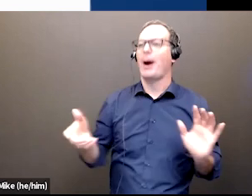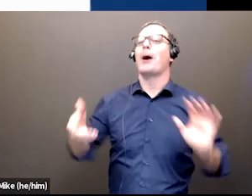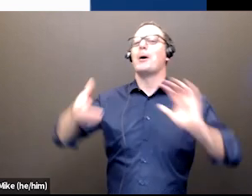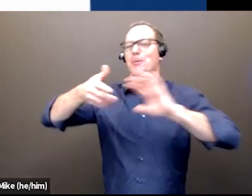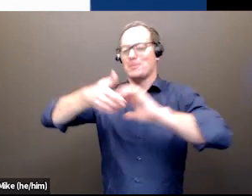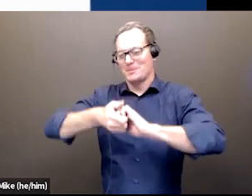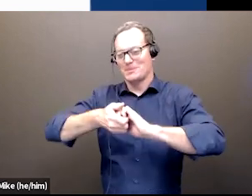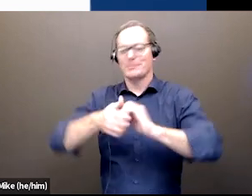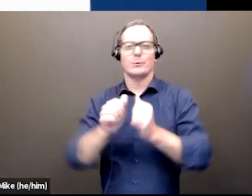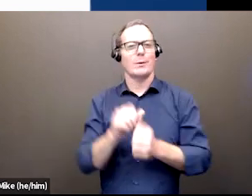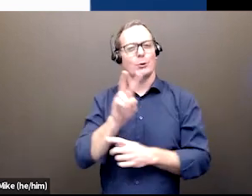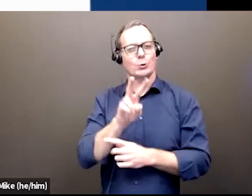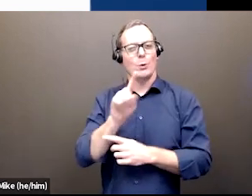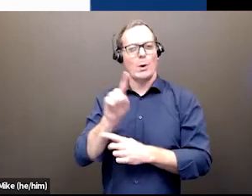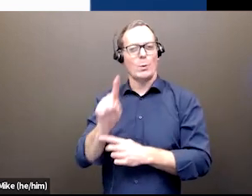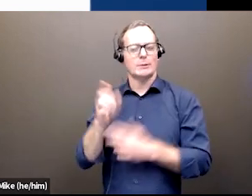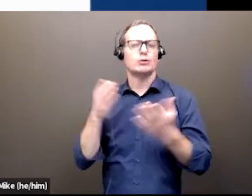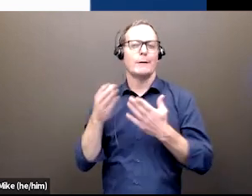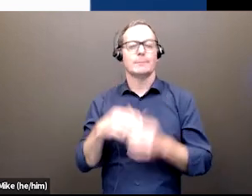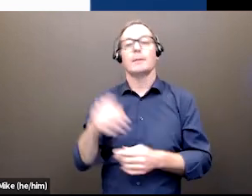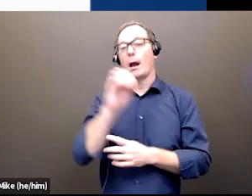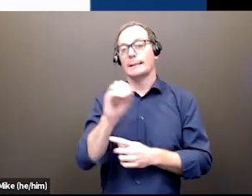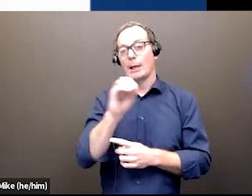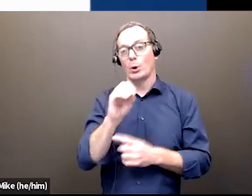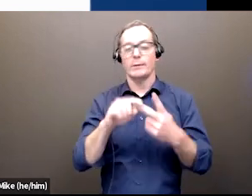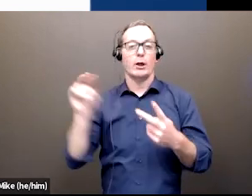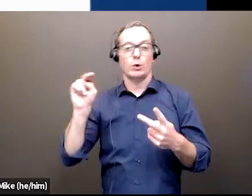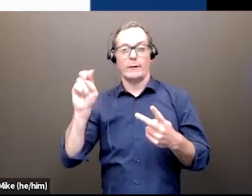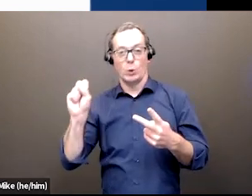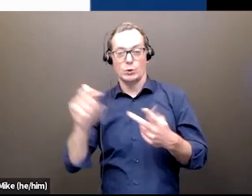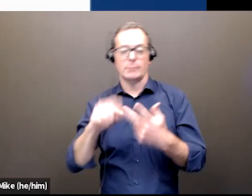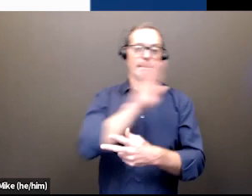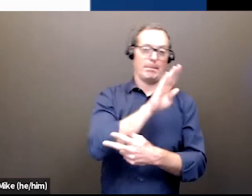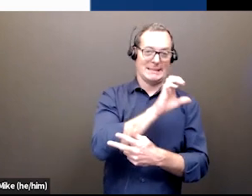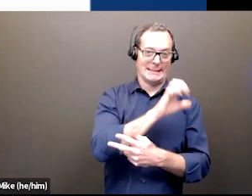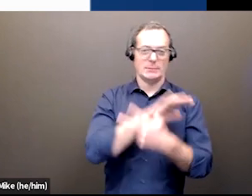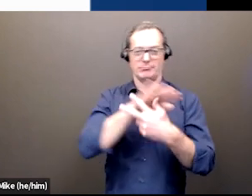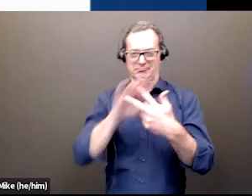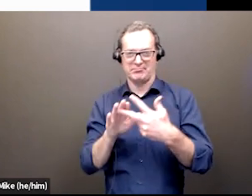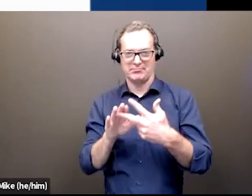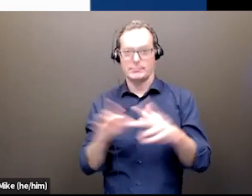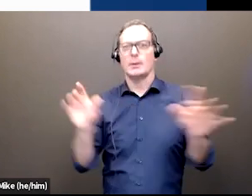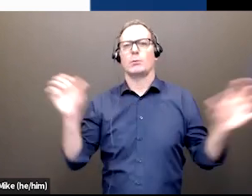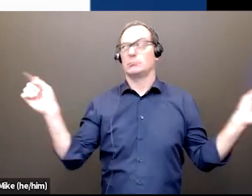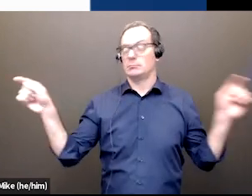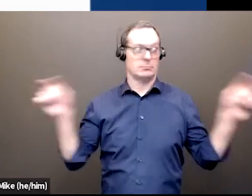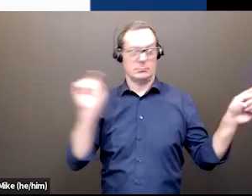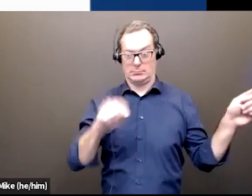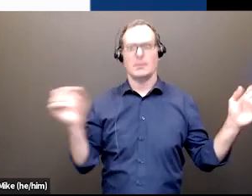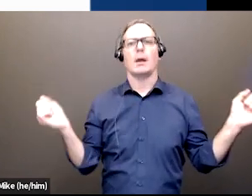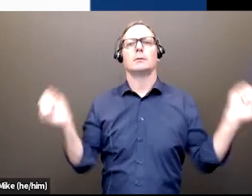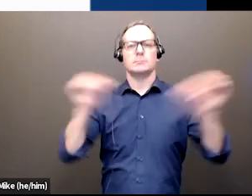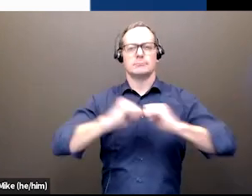211 services in Ontario, Nova Scotia, and BC to develop a CUPW portal website that